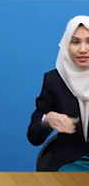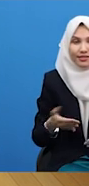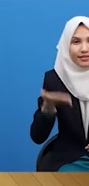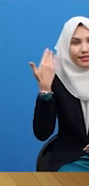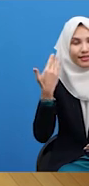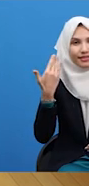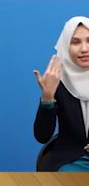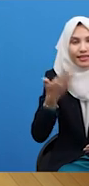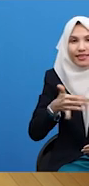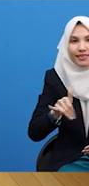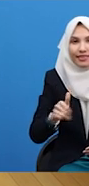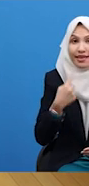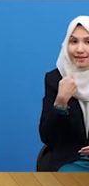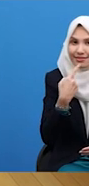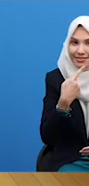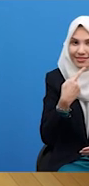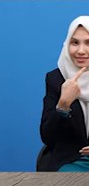Let's find out together.